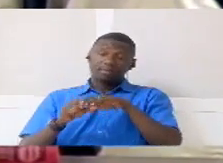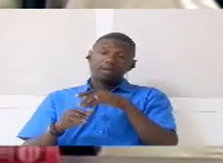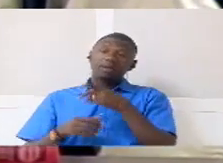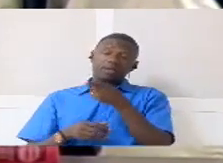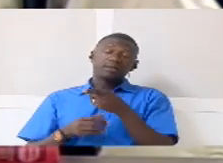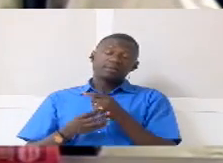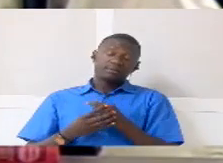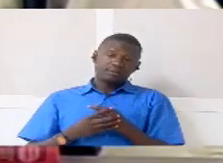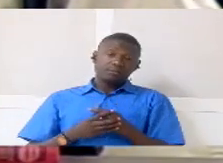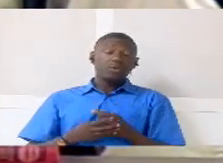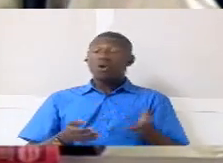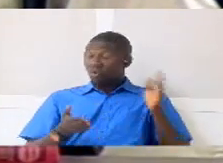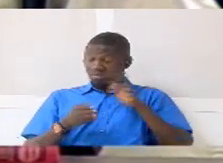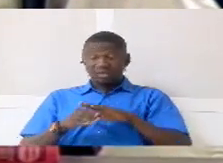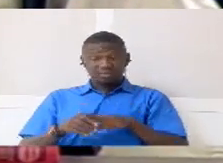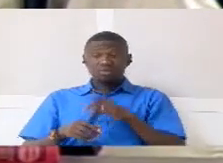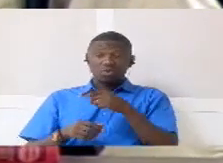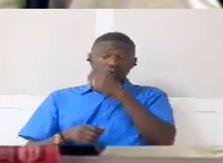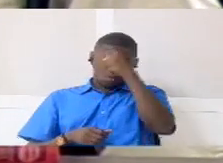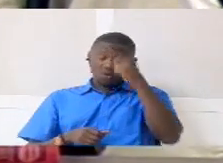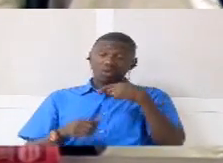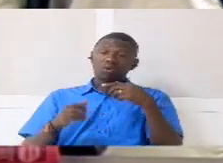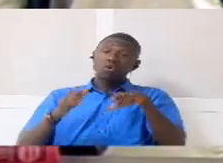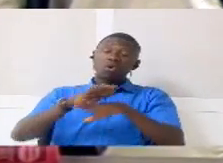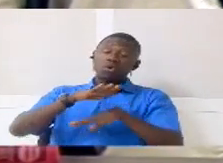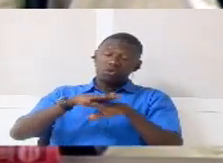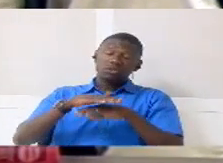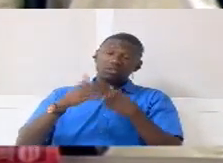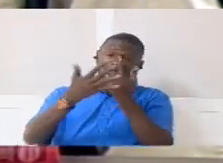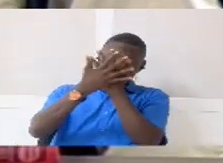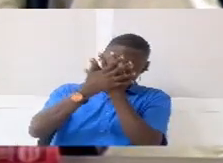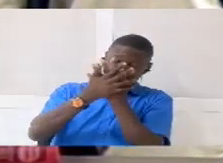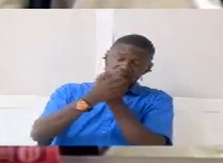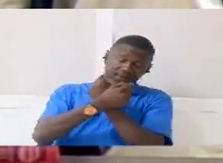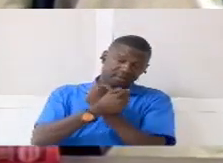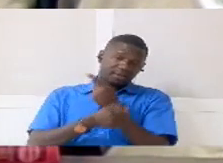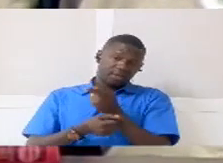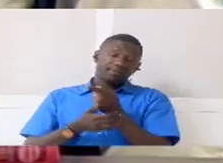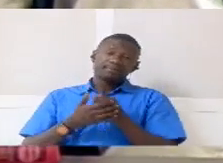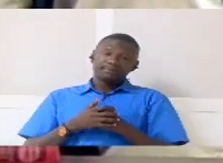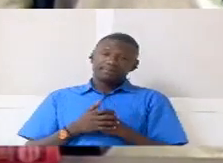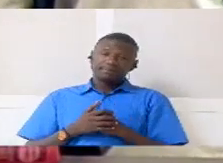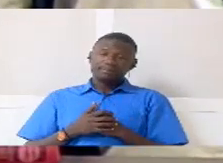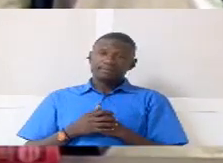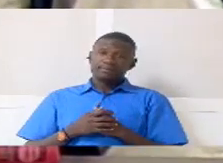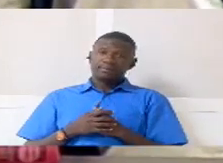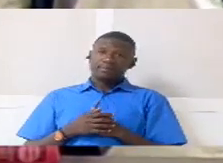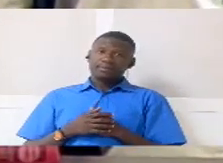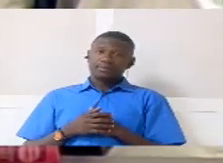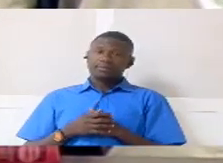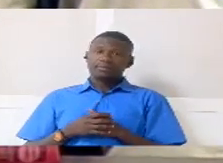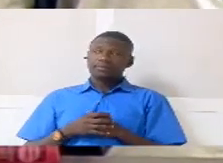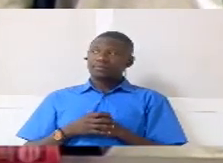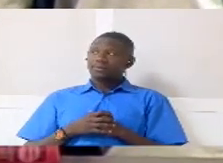hanimbi ibelorin kaso bunda la fananna do ko kunna etoli en samba gele comme staff officer bari ndela taro e